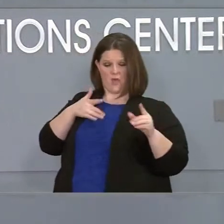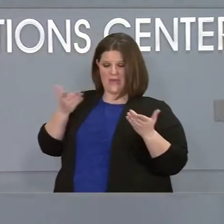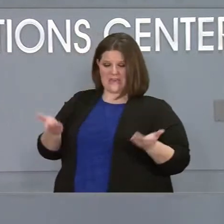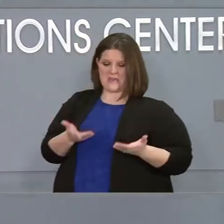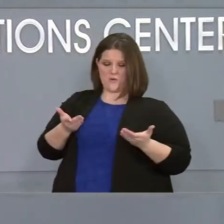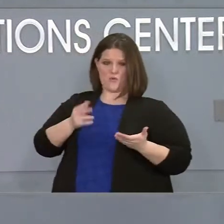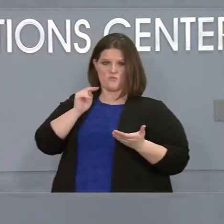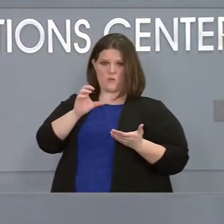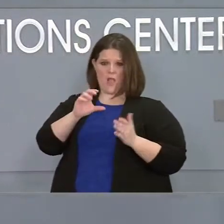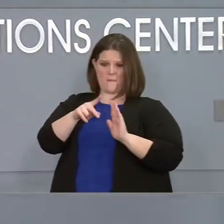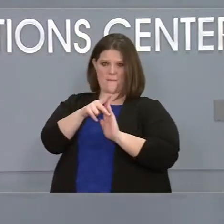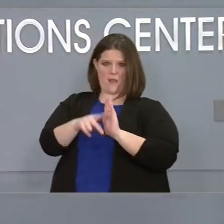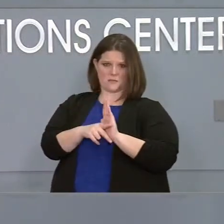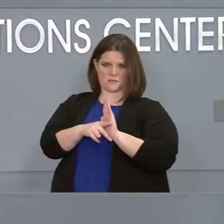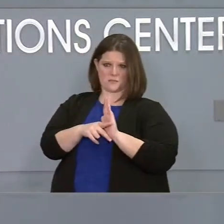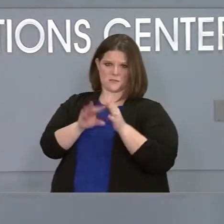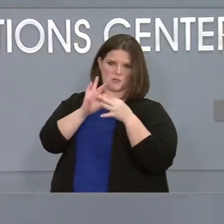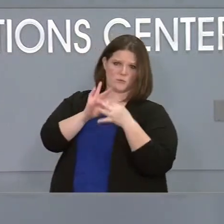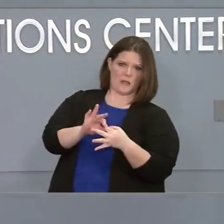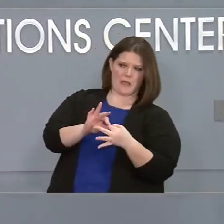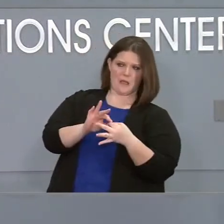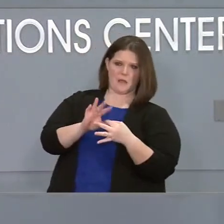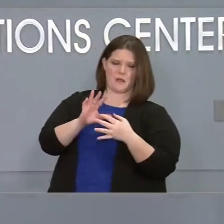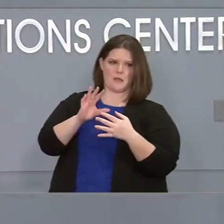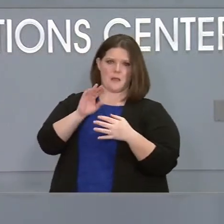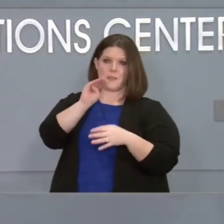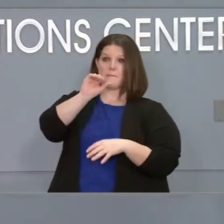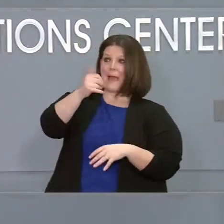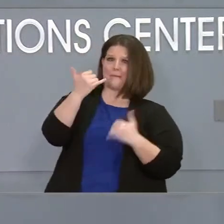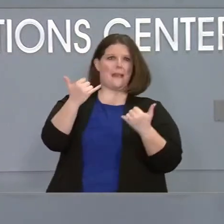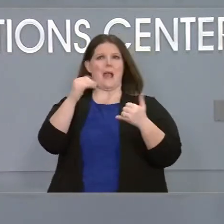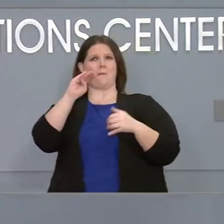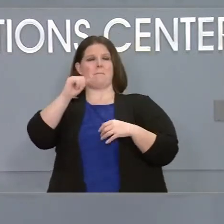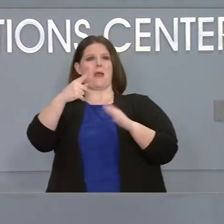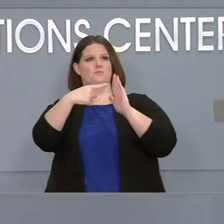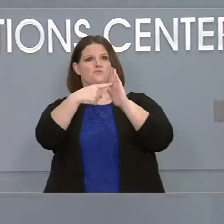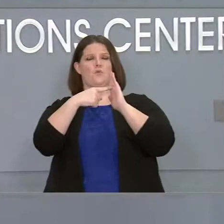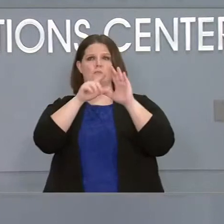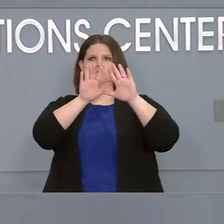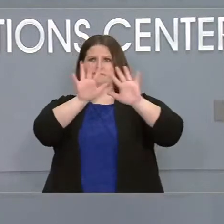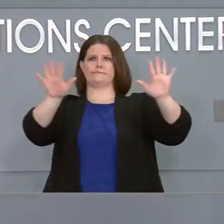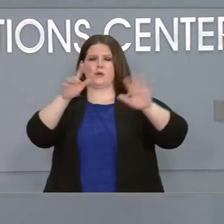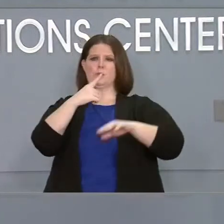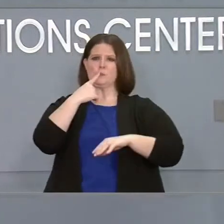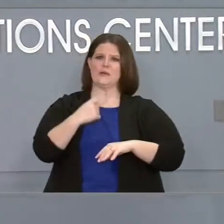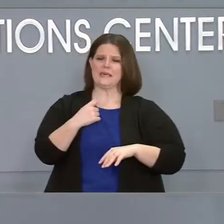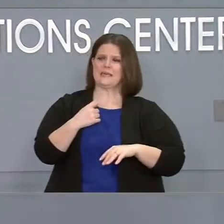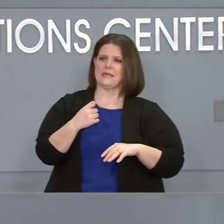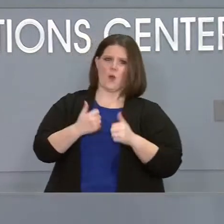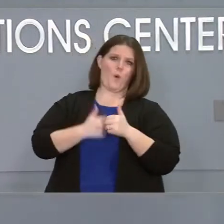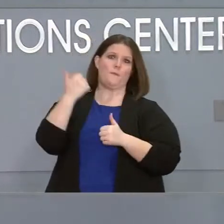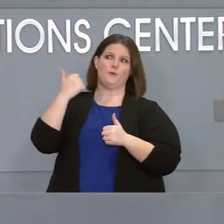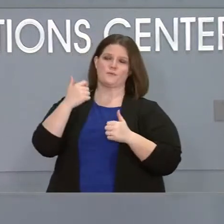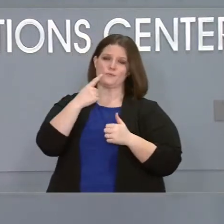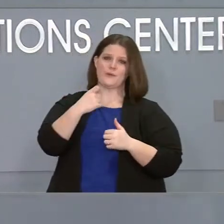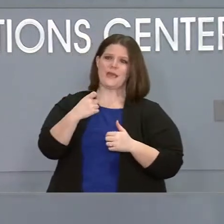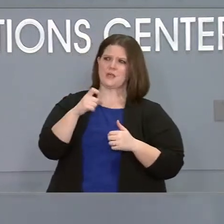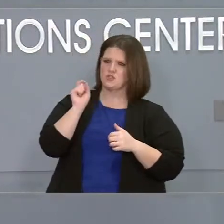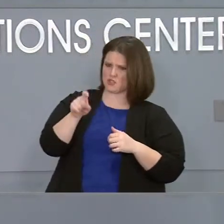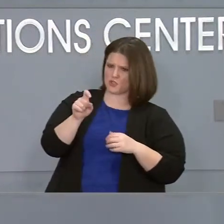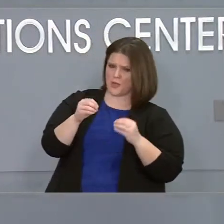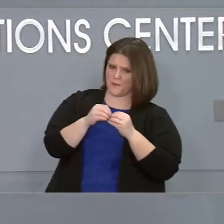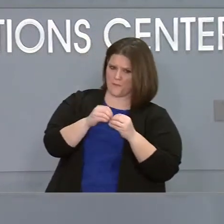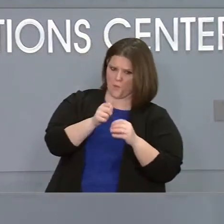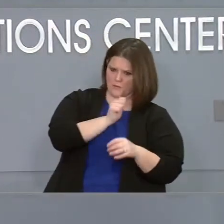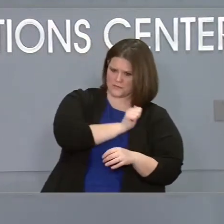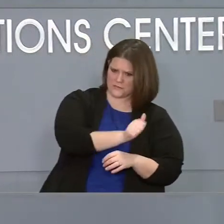be, especially with the map that's now almost all red for the CDC parameters, that it should be local control versus